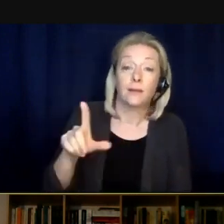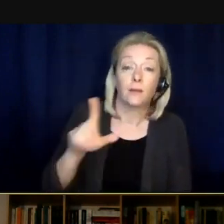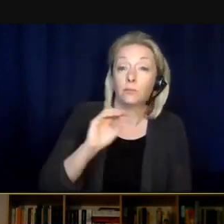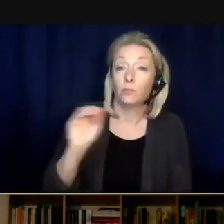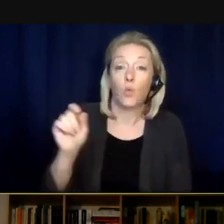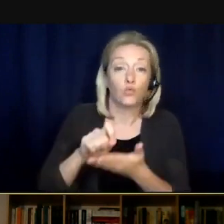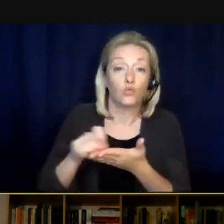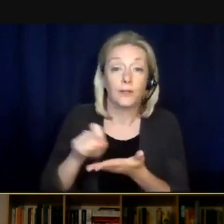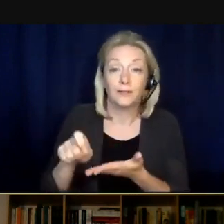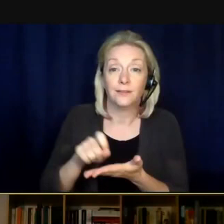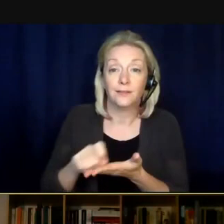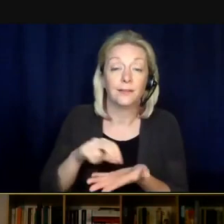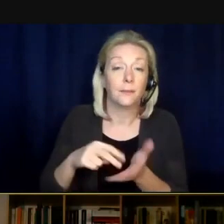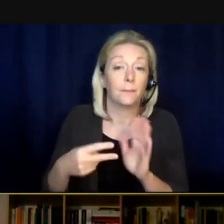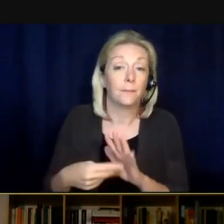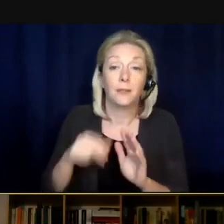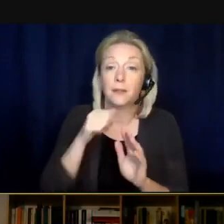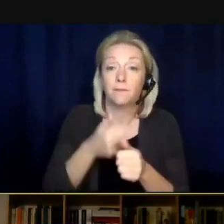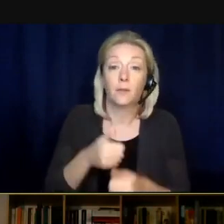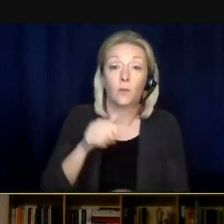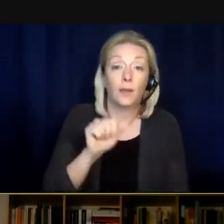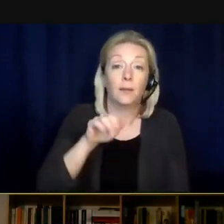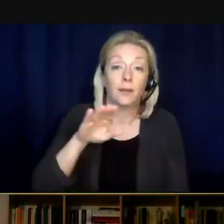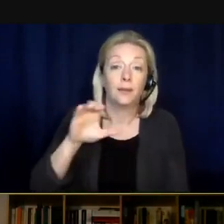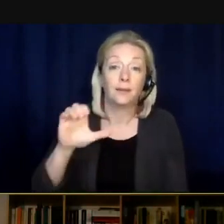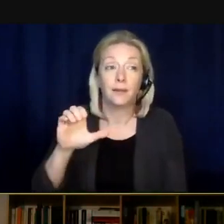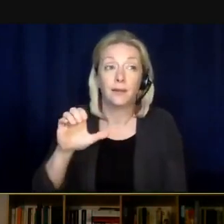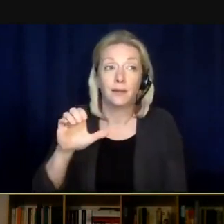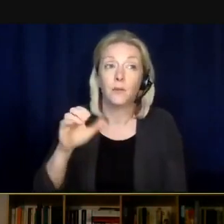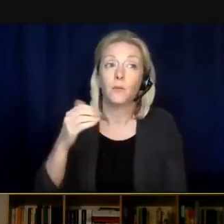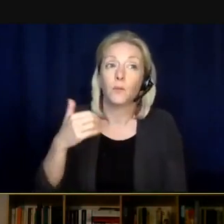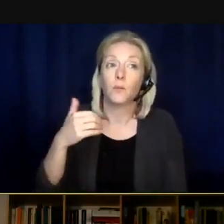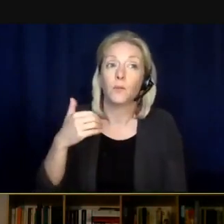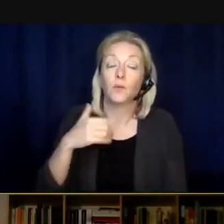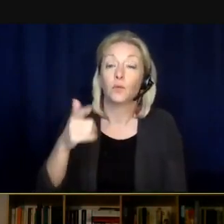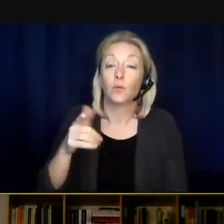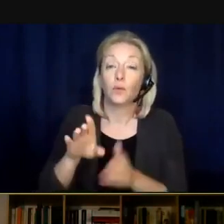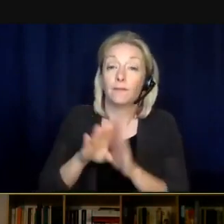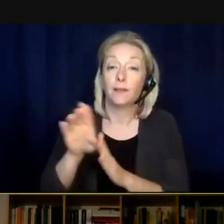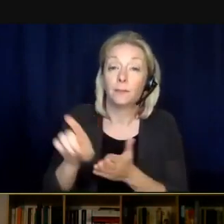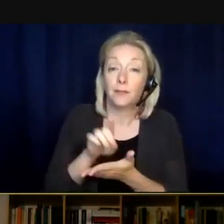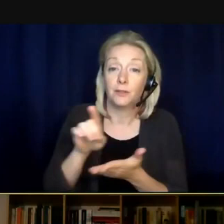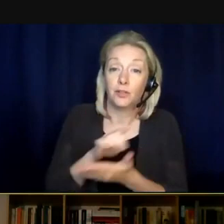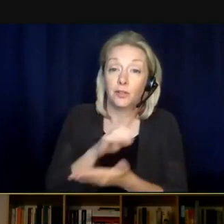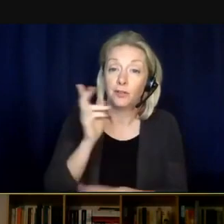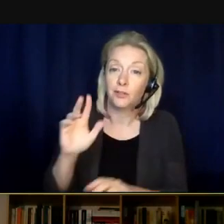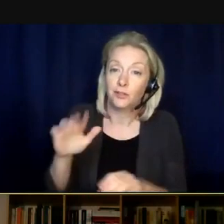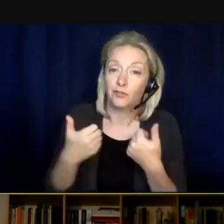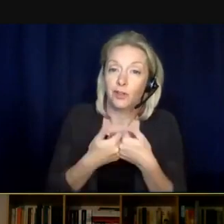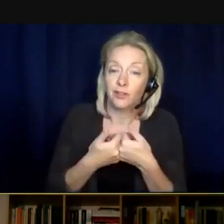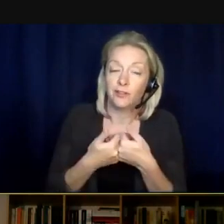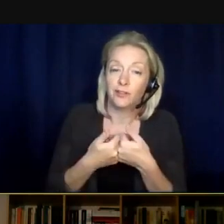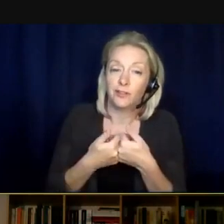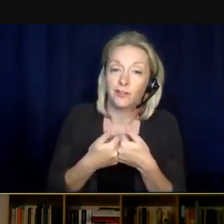it doesn't appear in ABC order. So it's hard to create a dictionary unless you